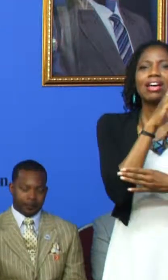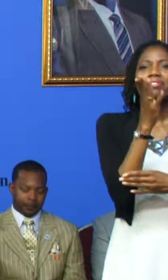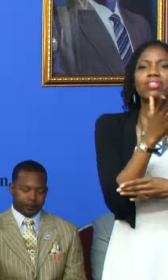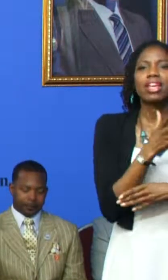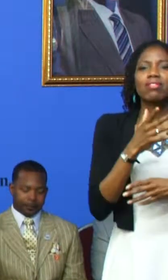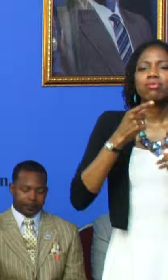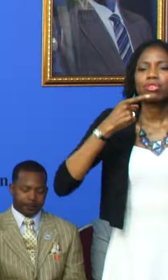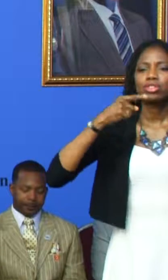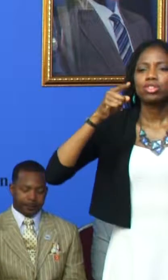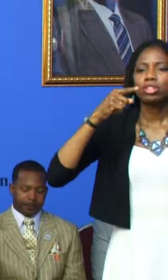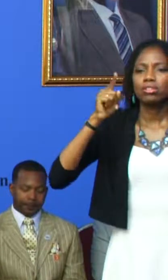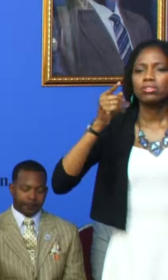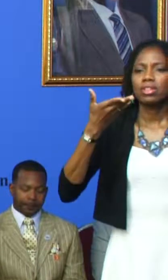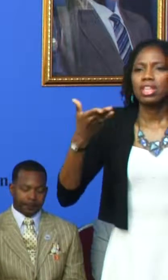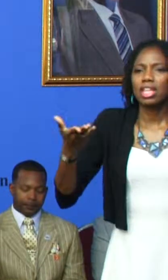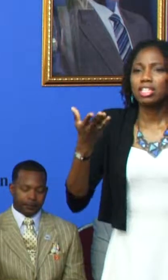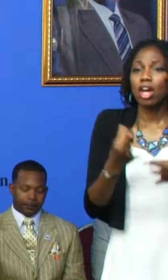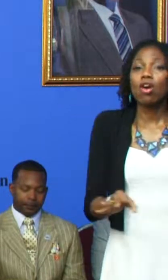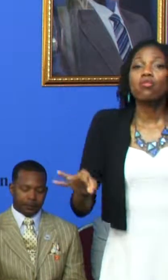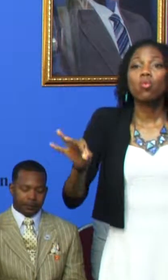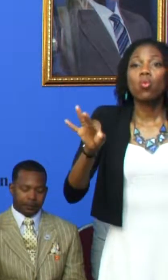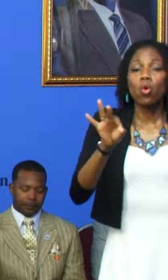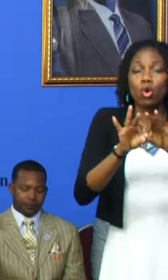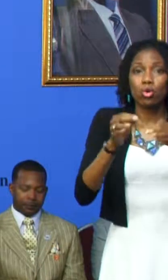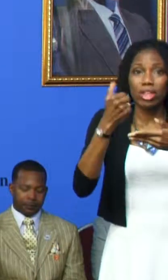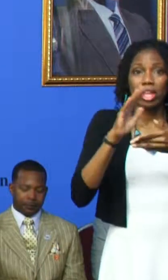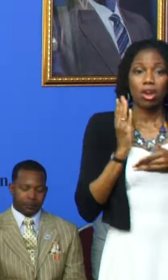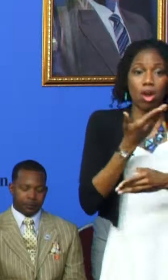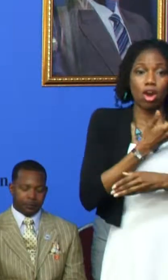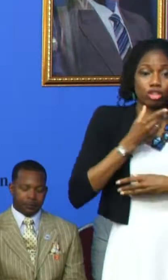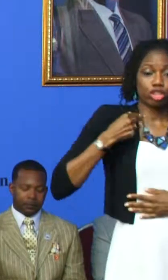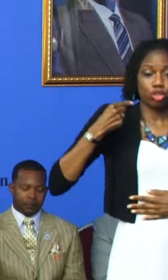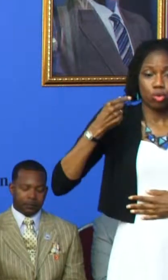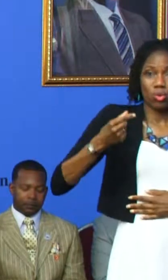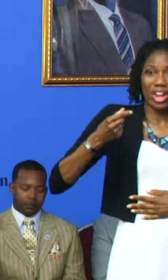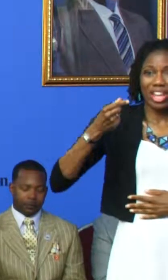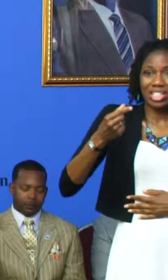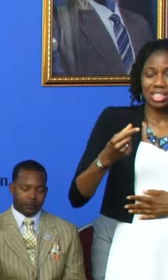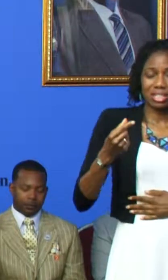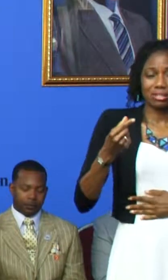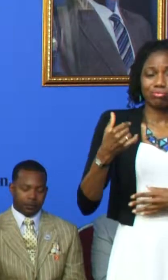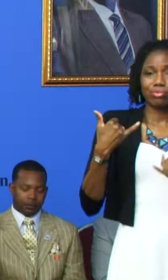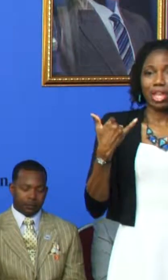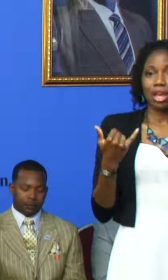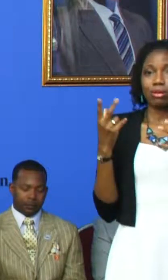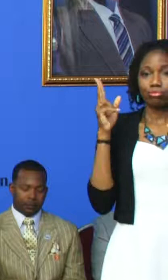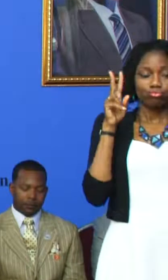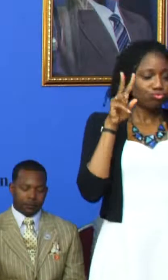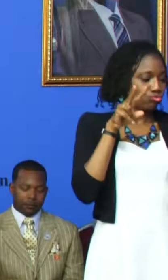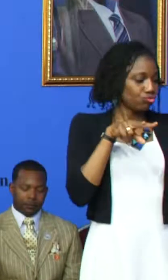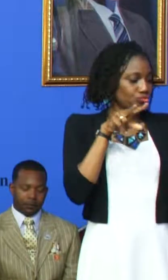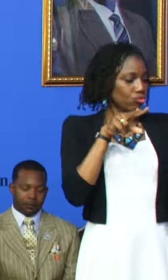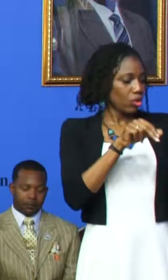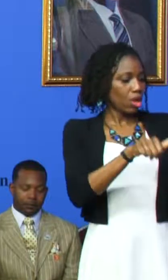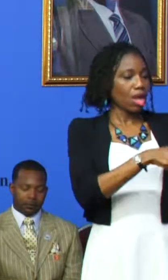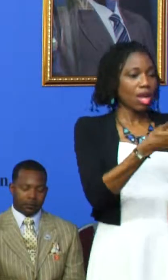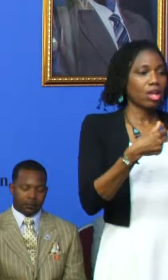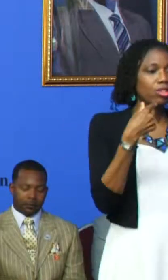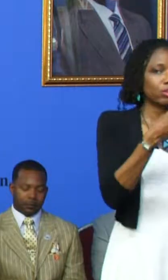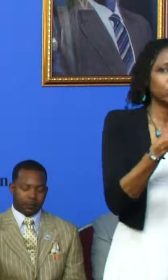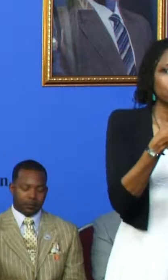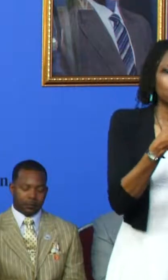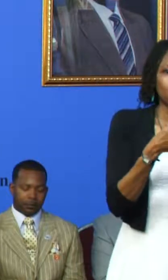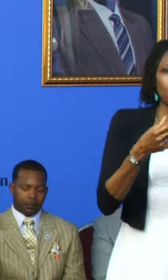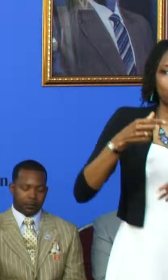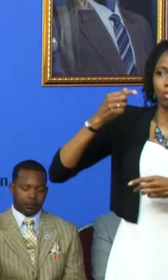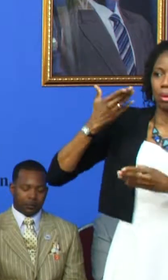of worth in our generation look down on folk and generations ahead of us who did a lot